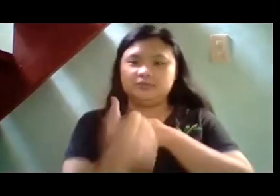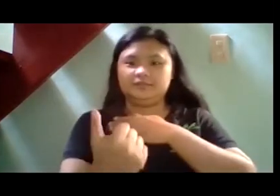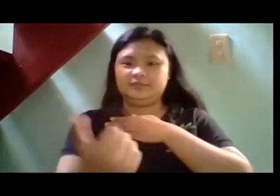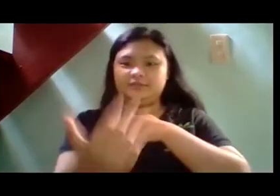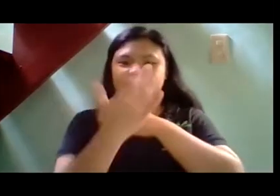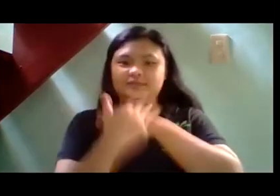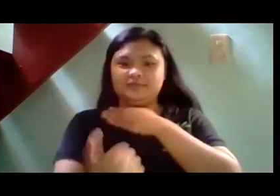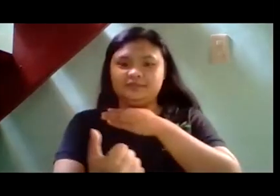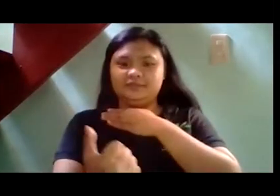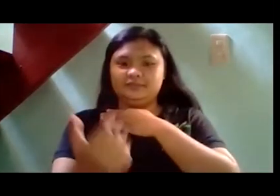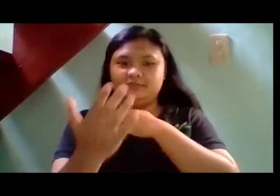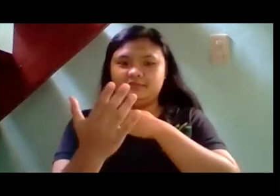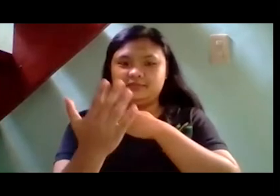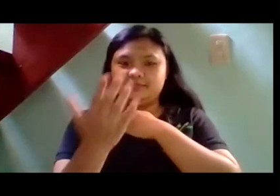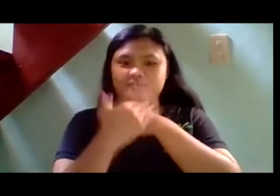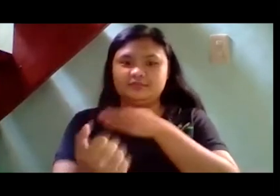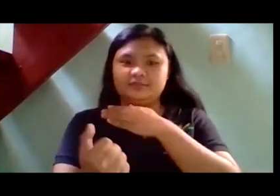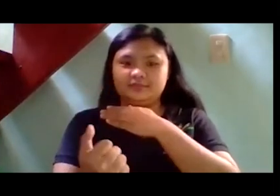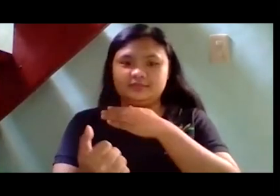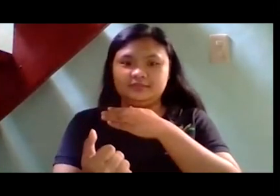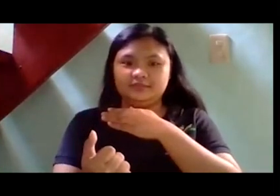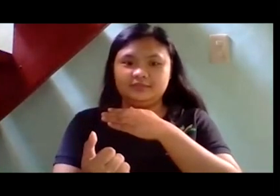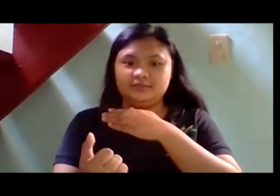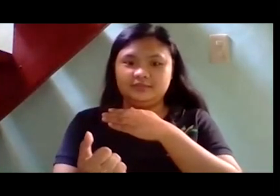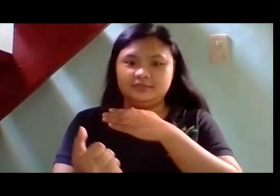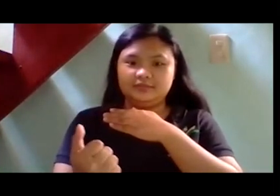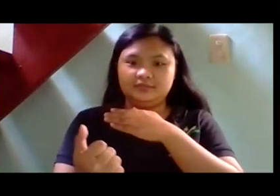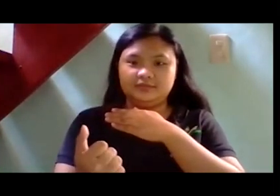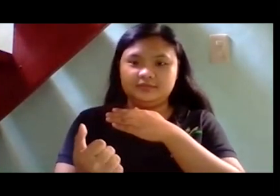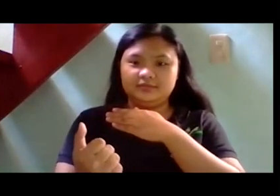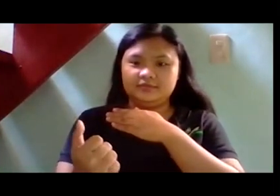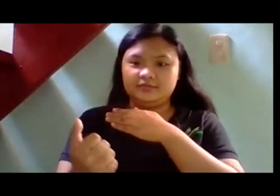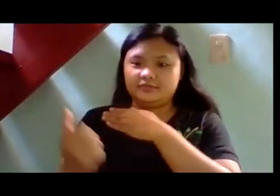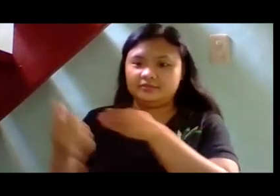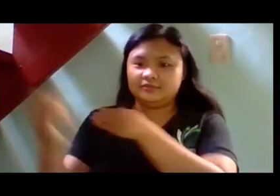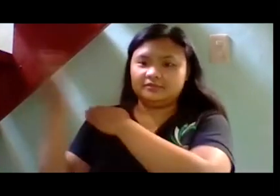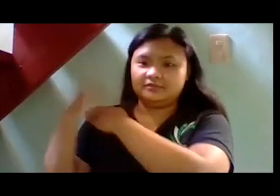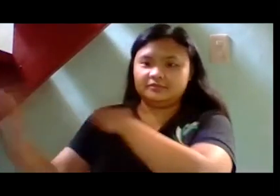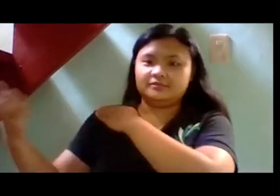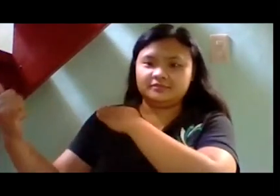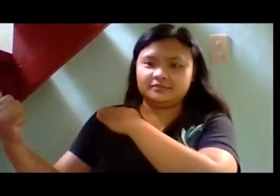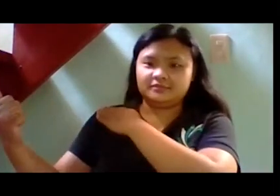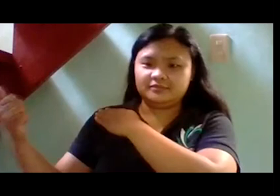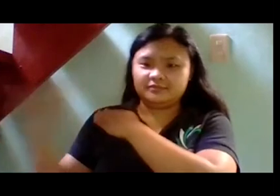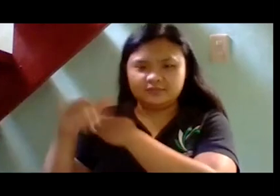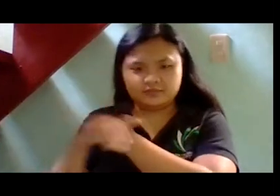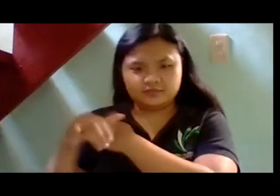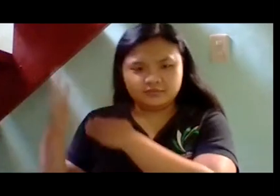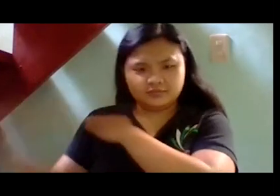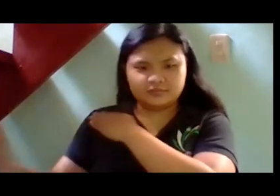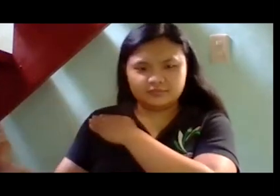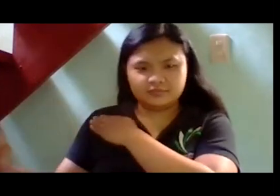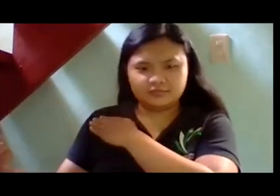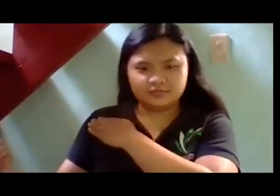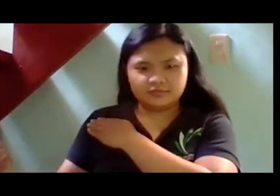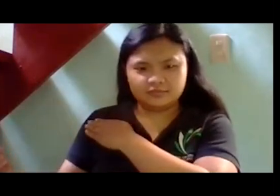Okay, So to call, to address yes. me as, call me,